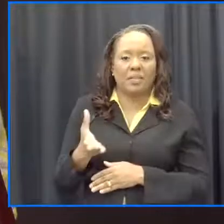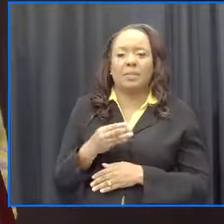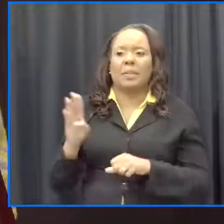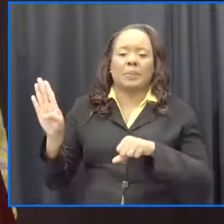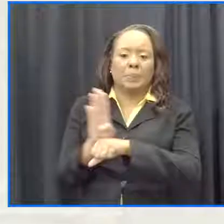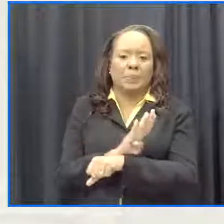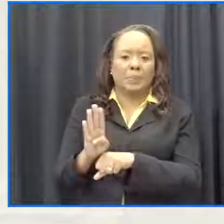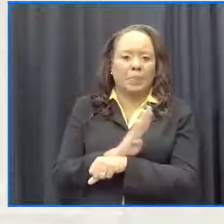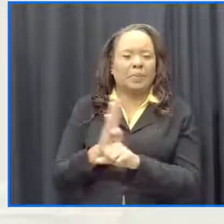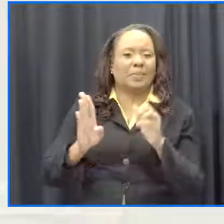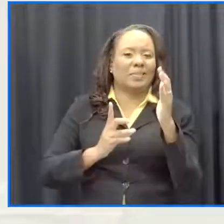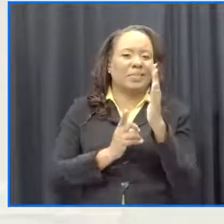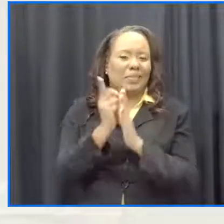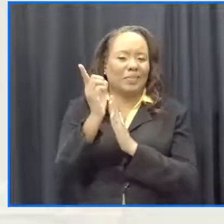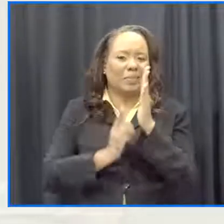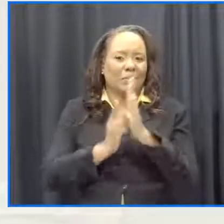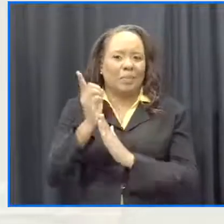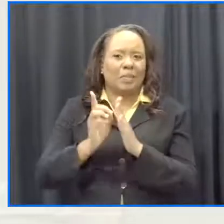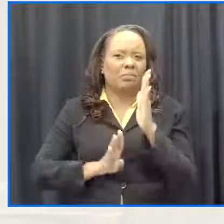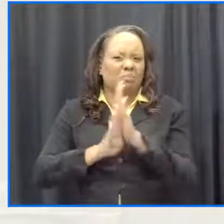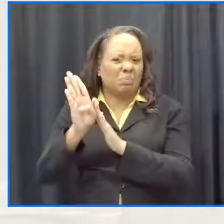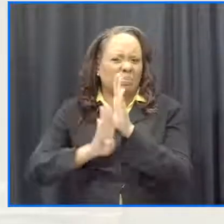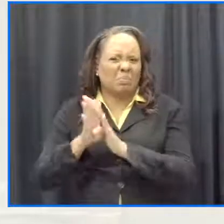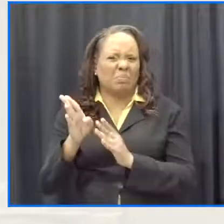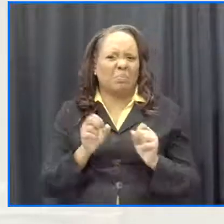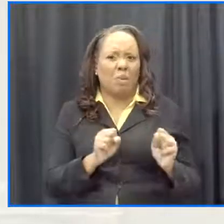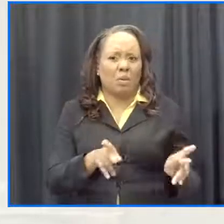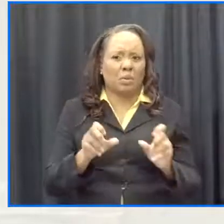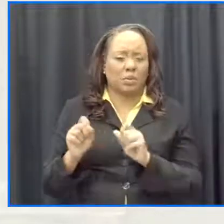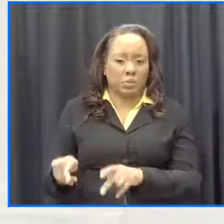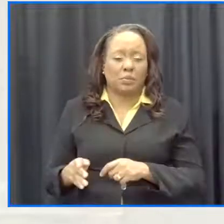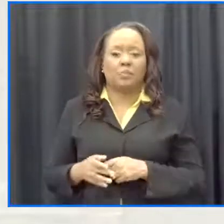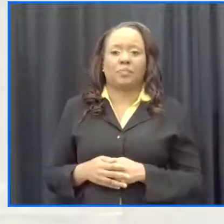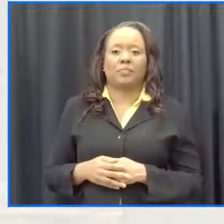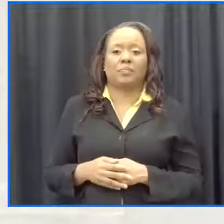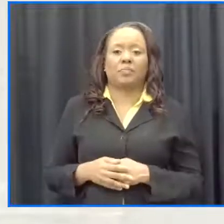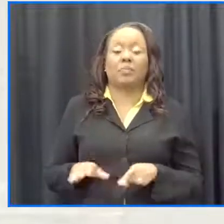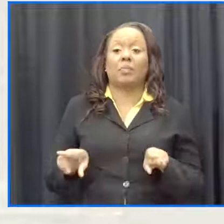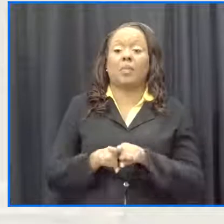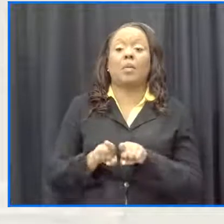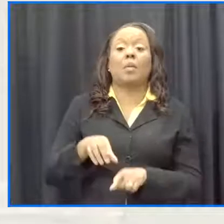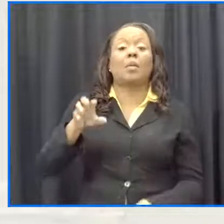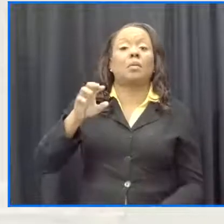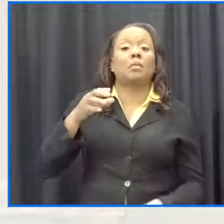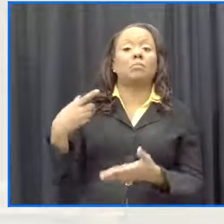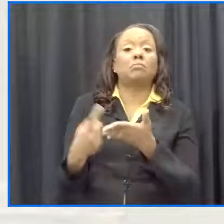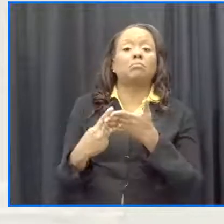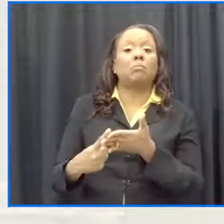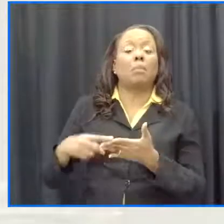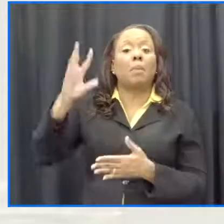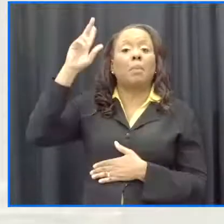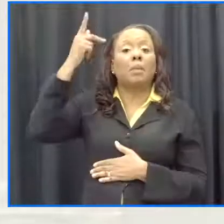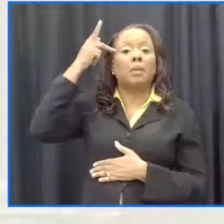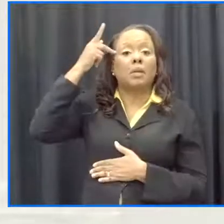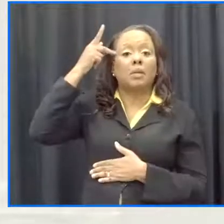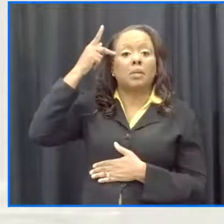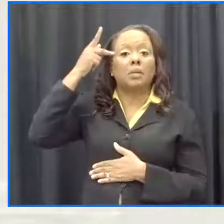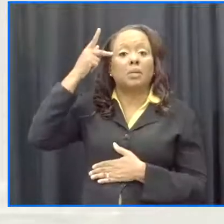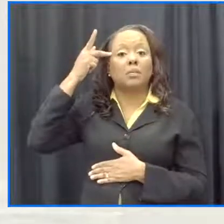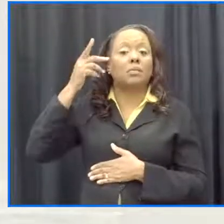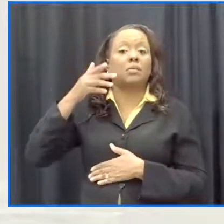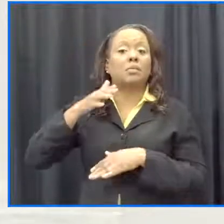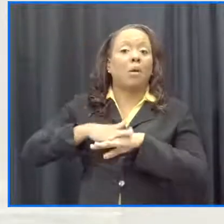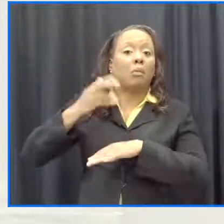commercial strategy, and business development opportunities. She is also a political commentator and